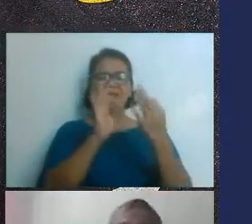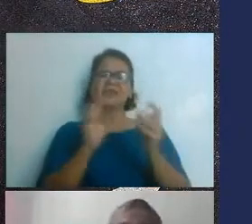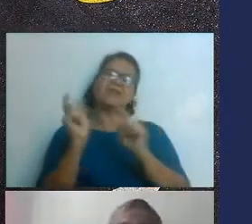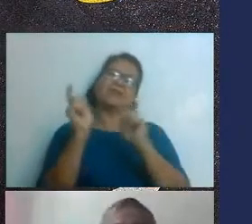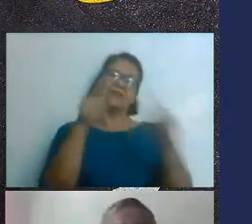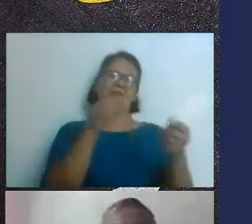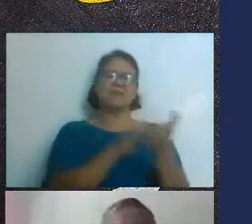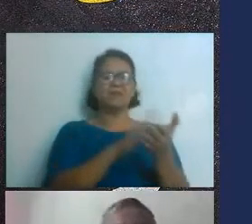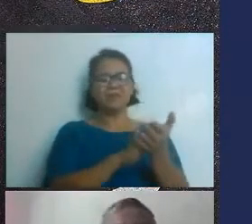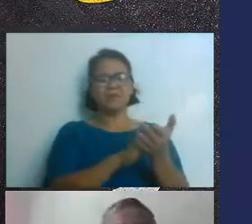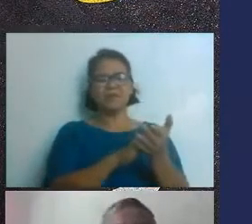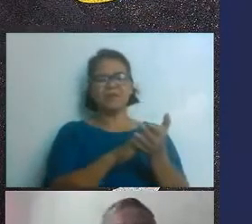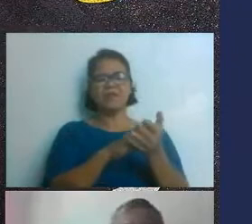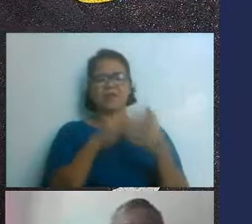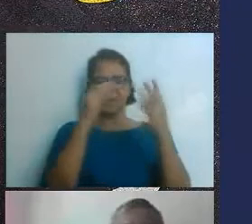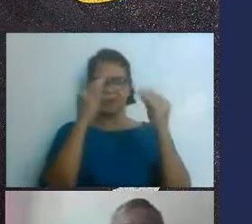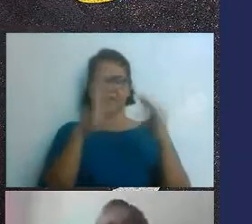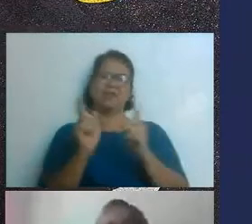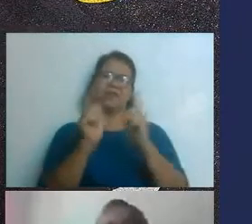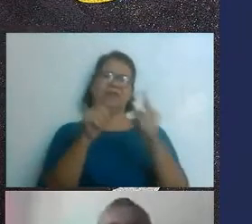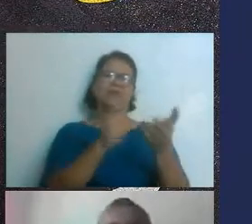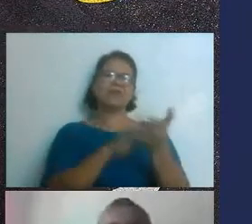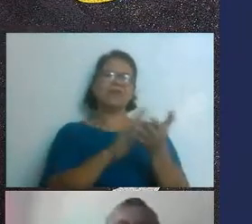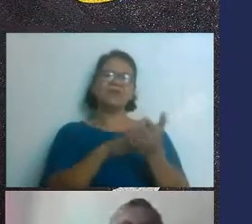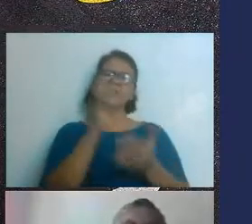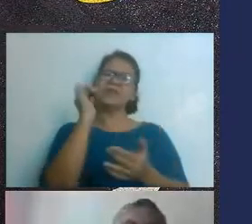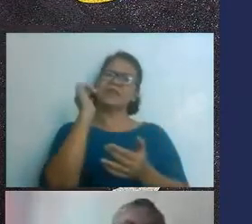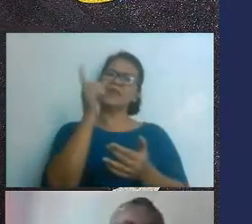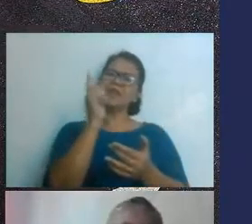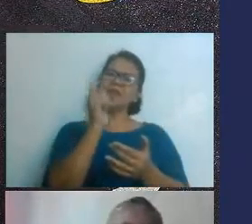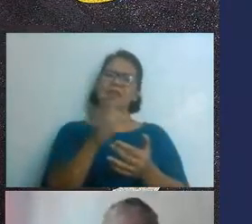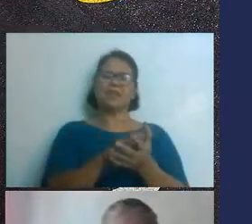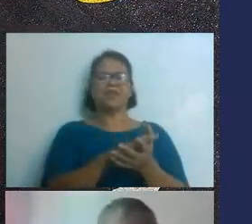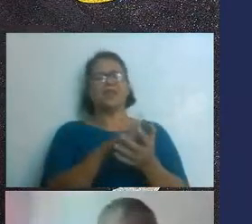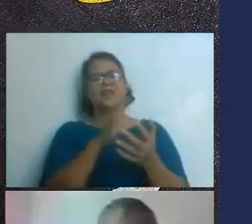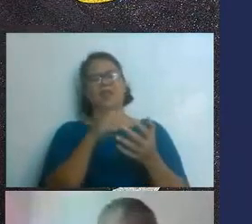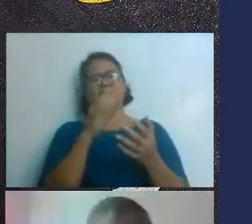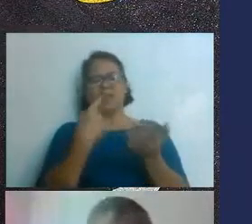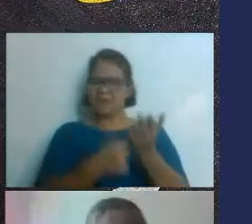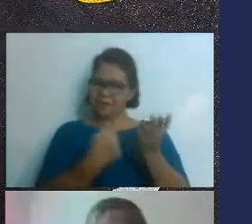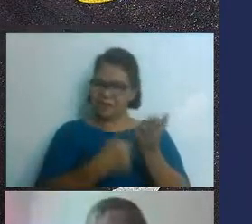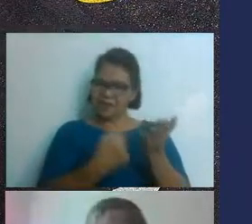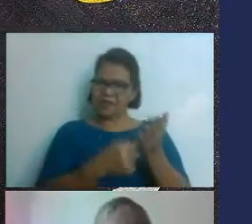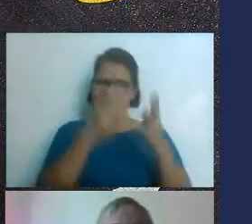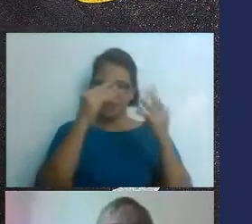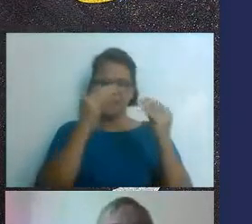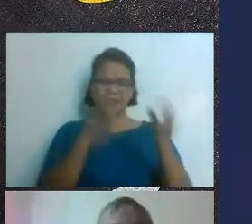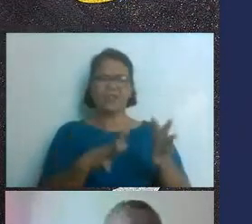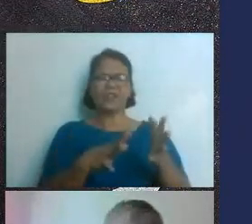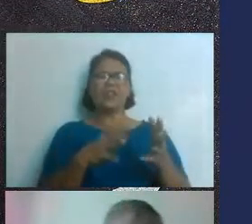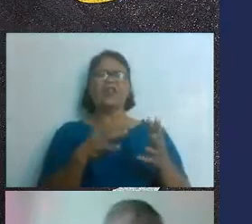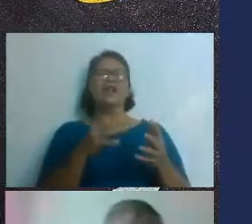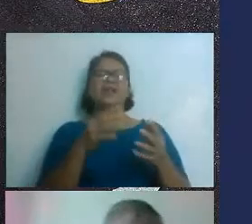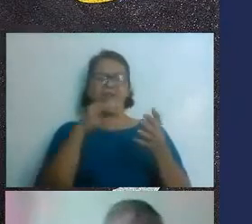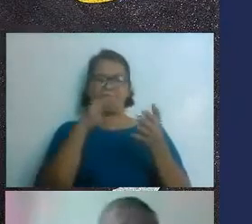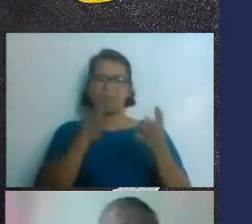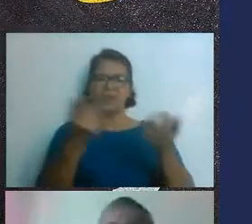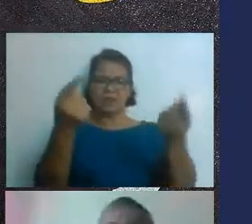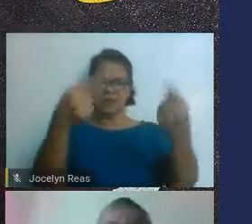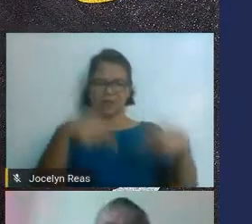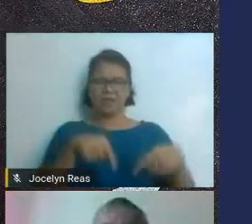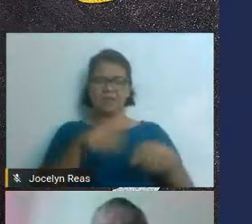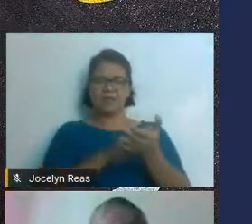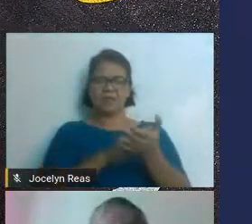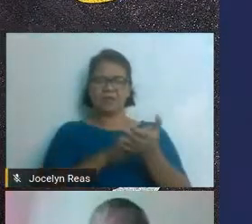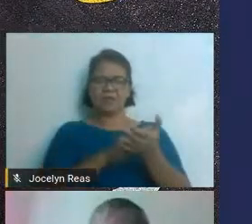magtuturo si teacher, magpapacilitate ng learning using different teaching strategies and approaches. Yung pangalawa natin is